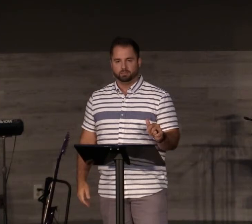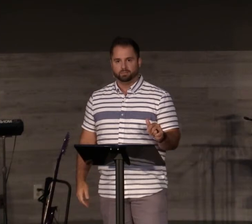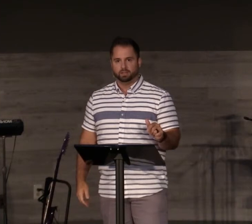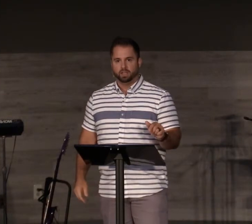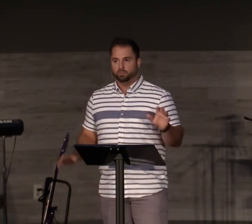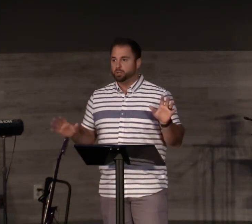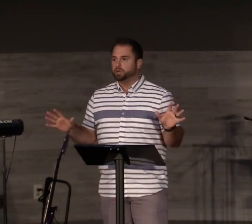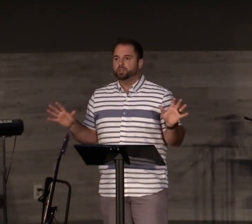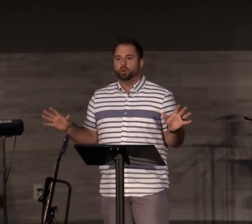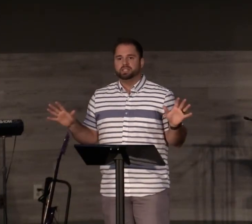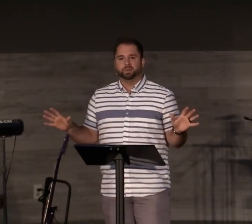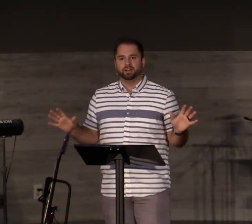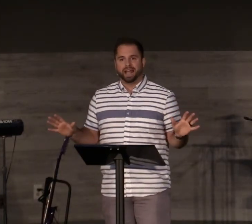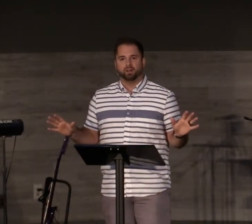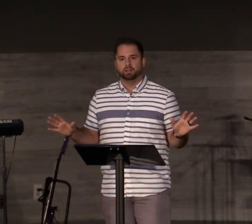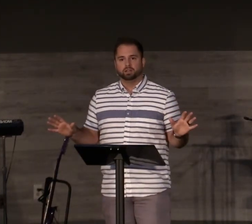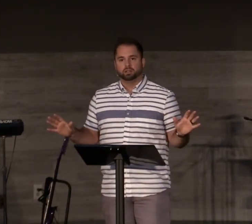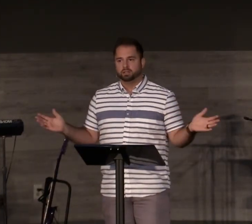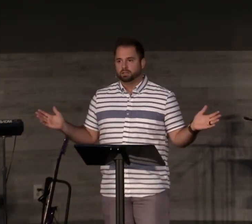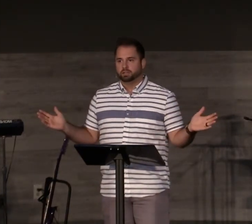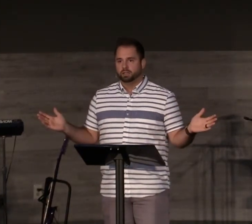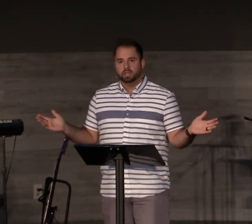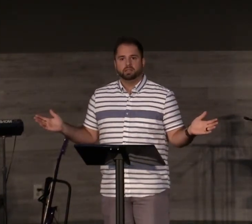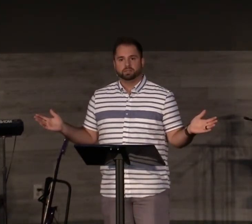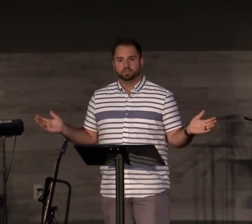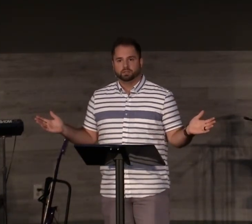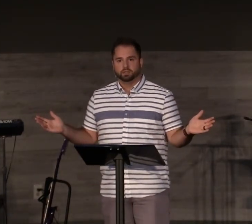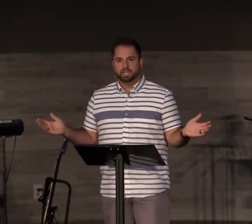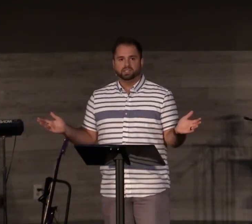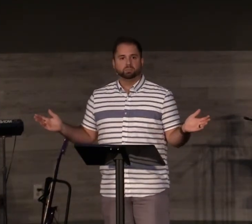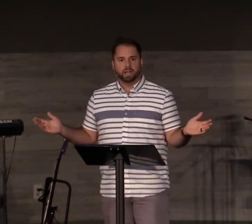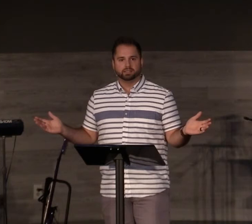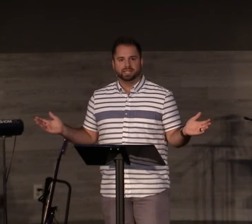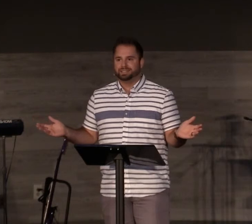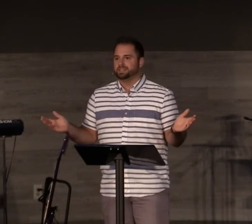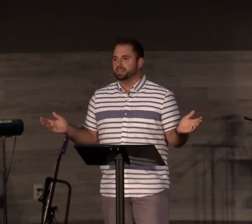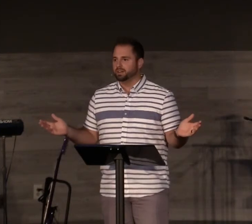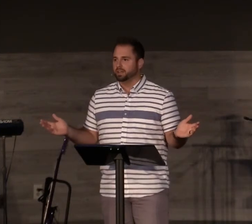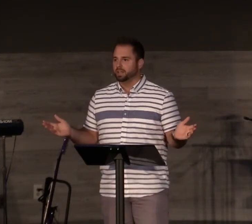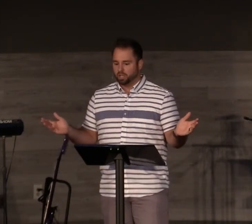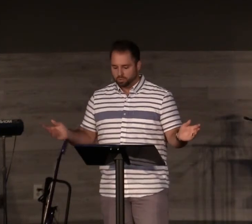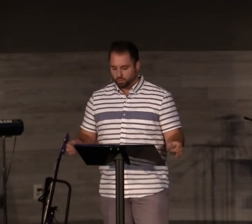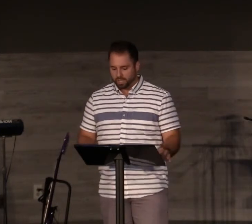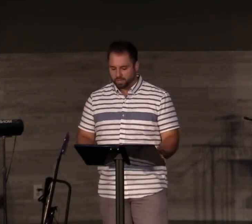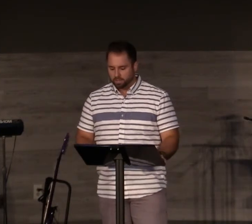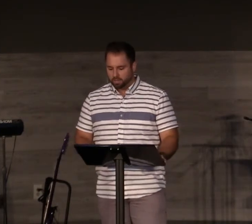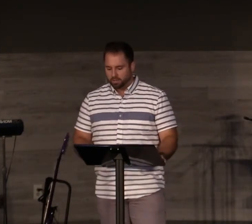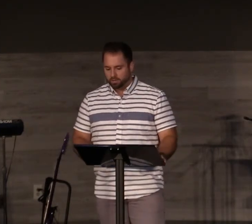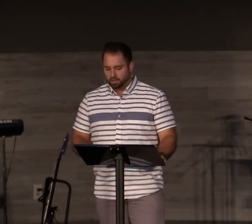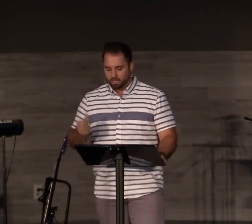here. And when you push the Holy Spirit out, He leaves. He gets suppressed. He gets seared. He goes